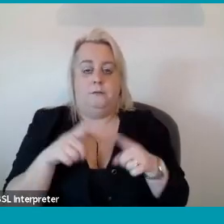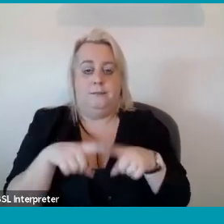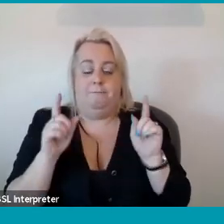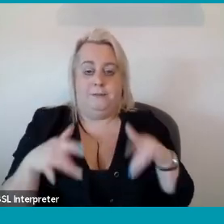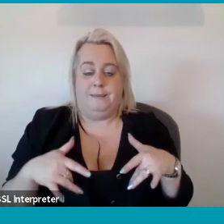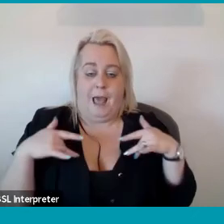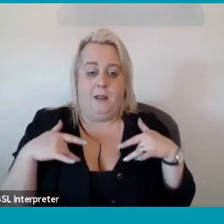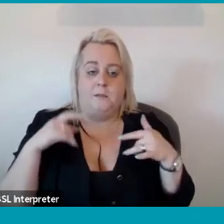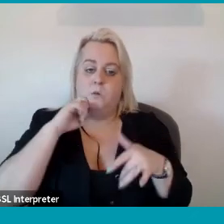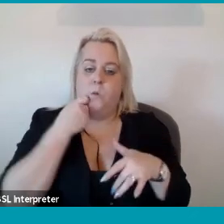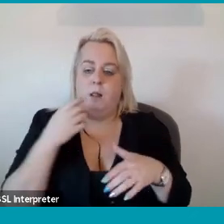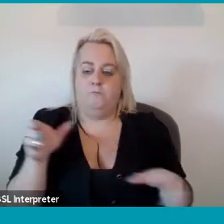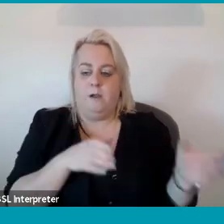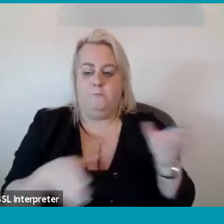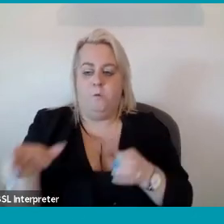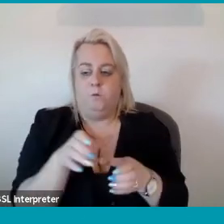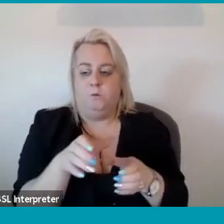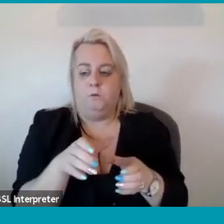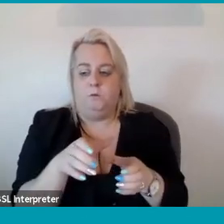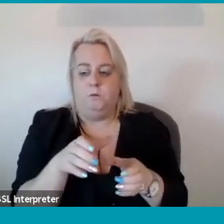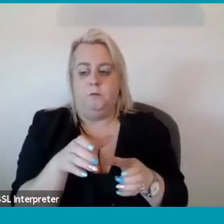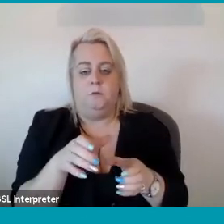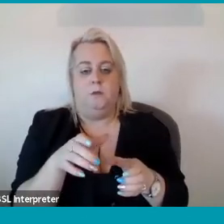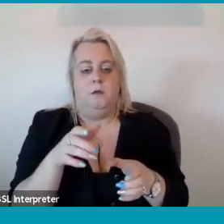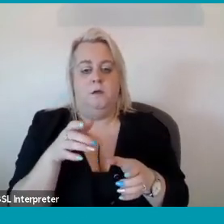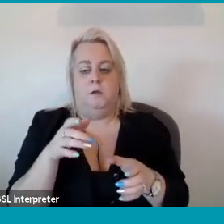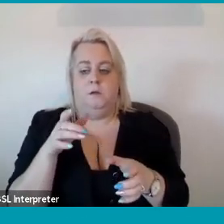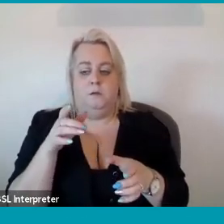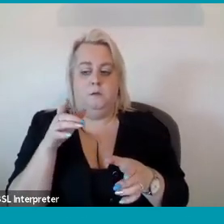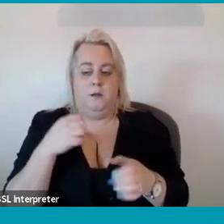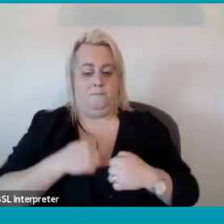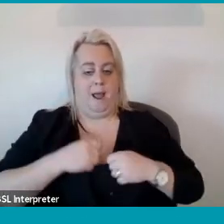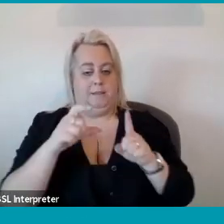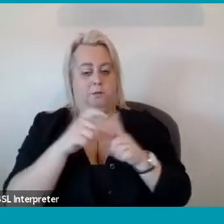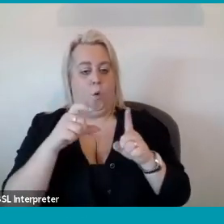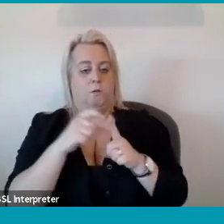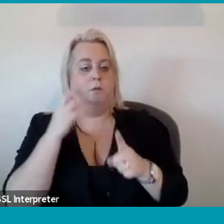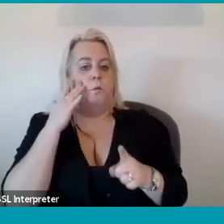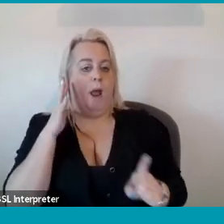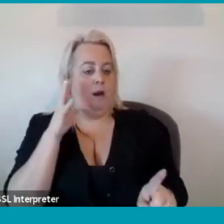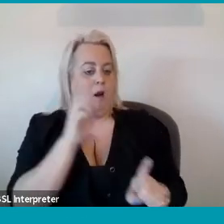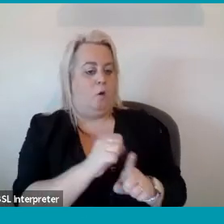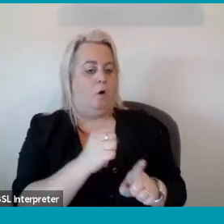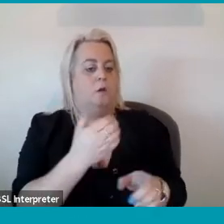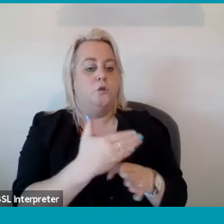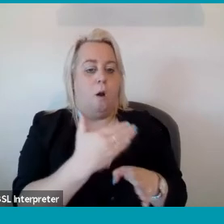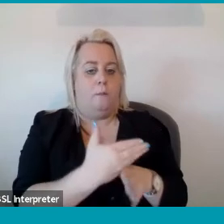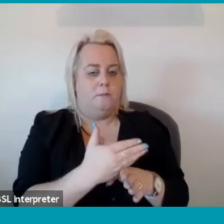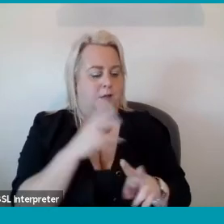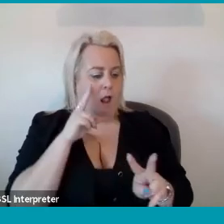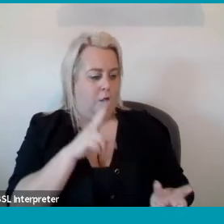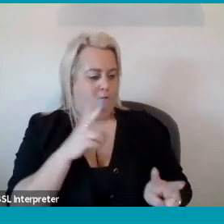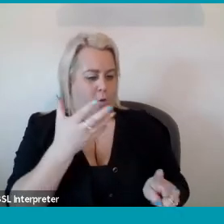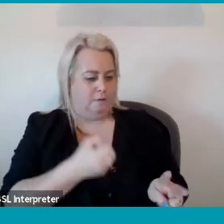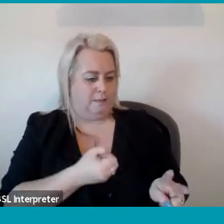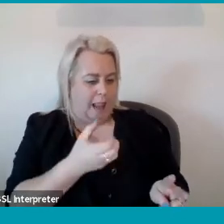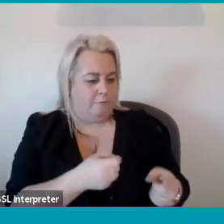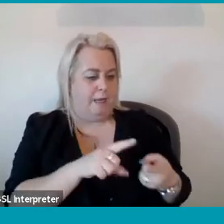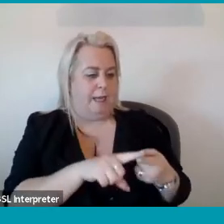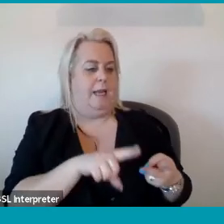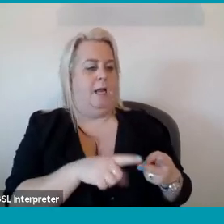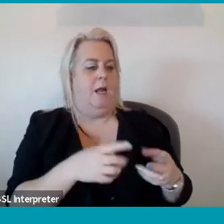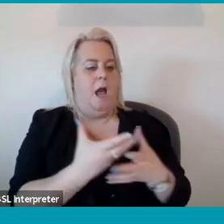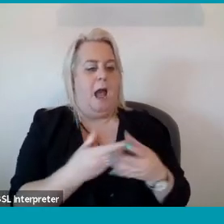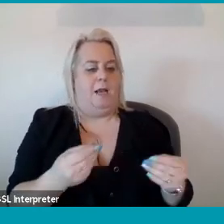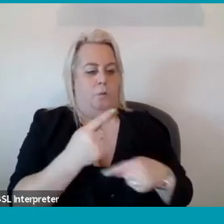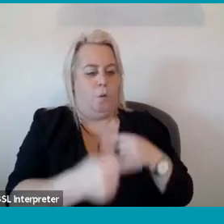daughters, they're millennials. When they look for jobs, they're not just looking at salary and annual leave and perks.